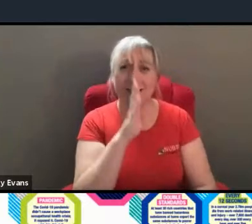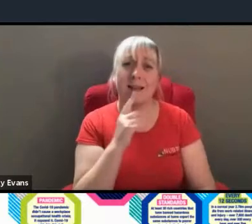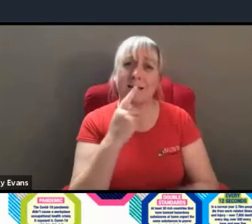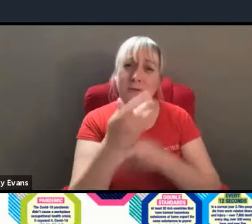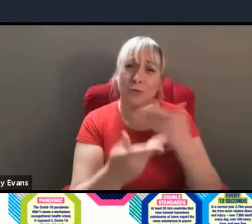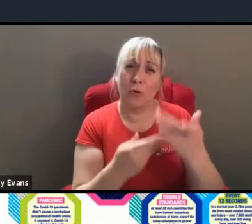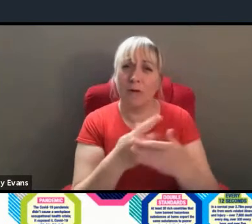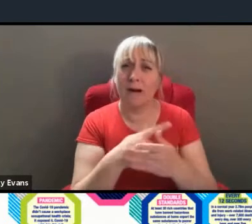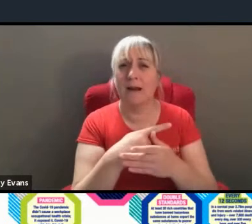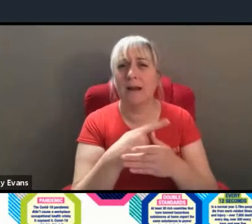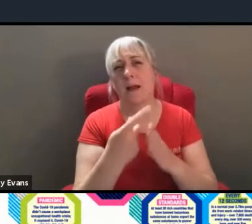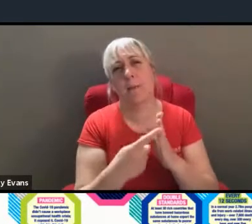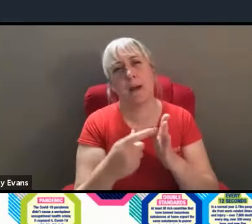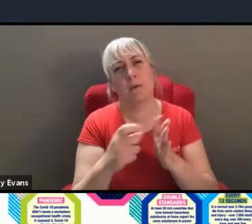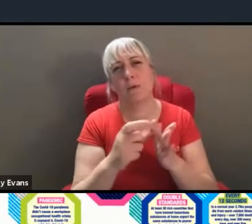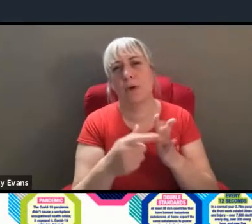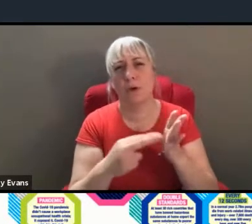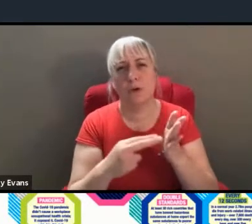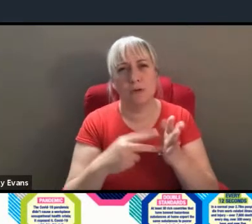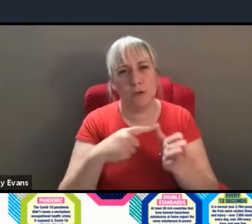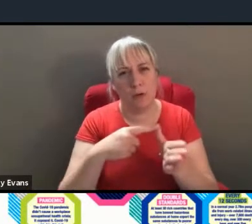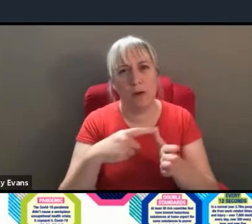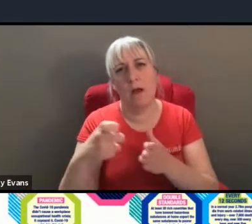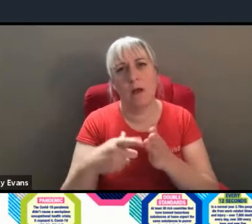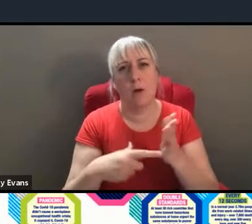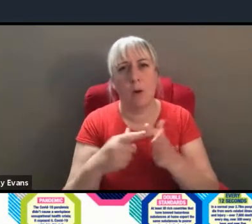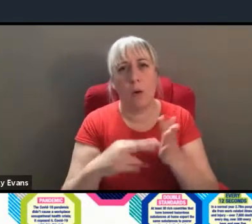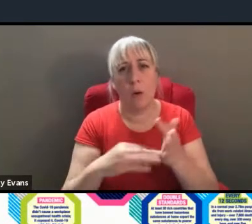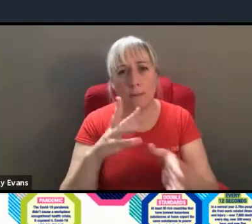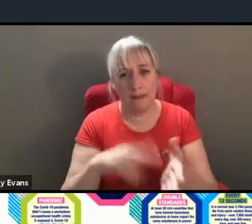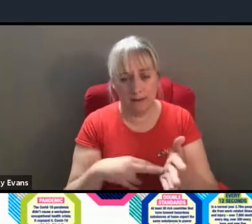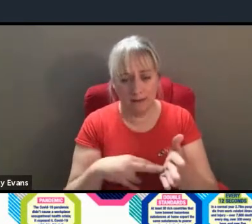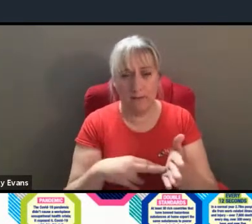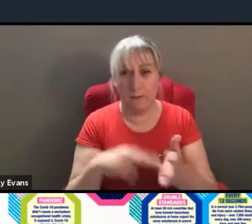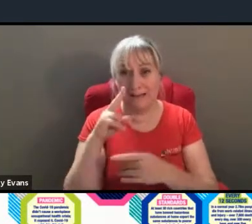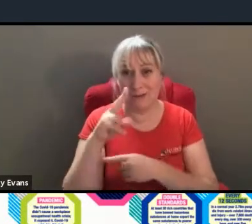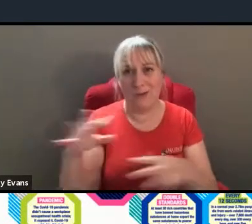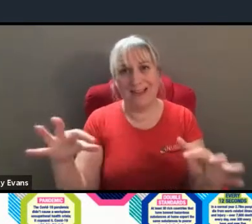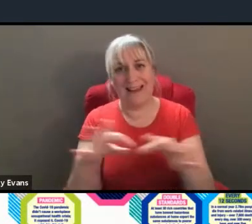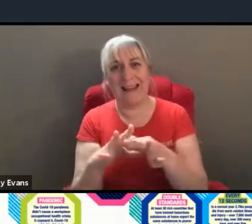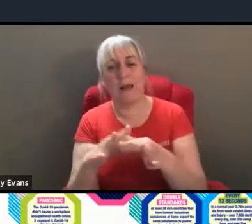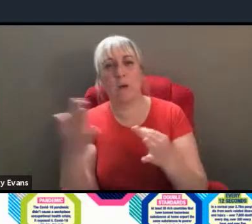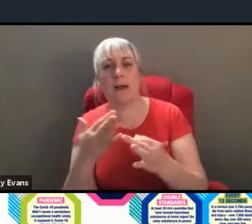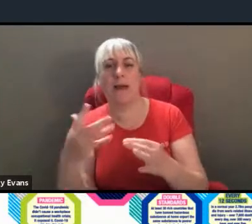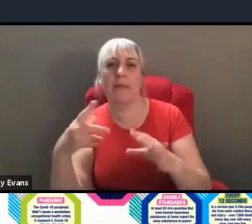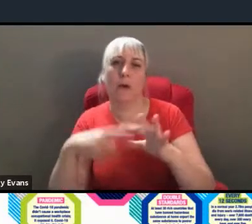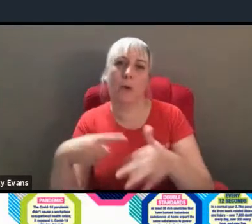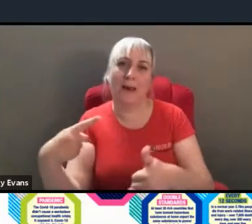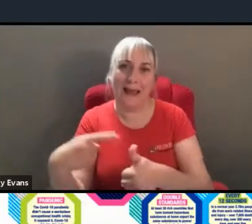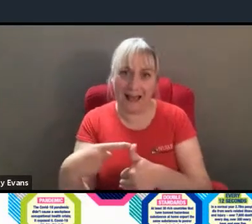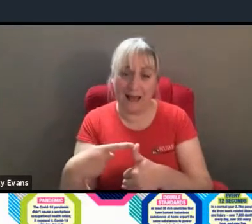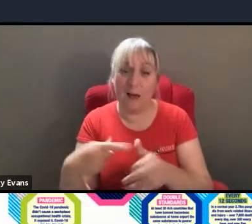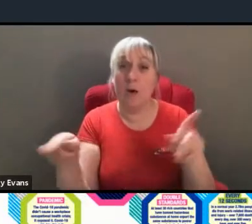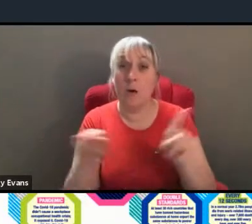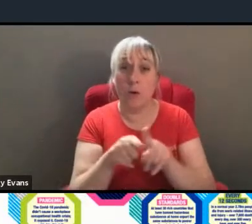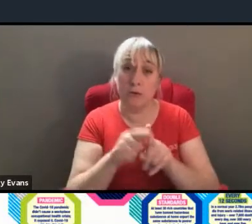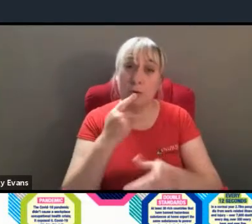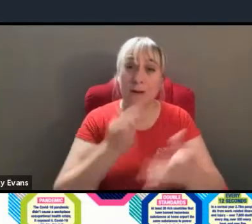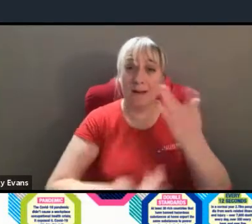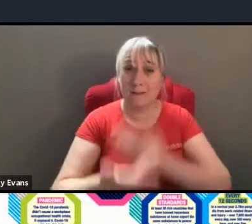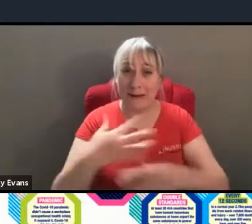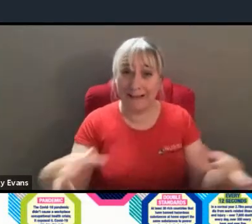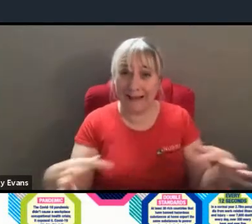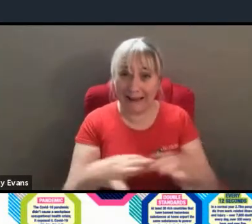I know there's a link in the Q&A about that. And thanks also for drawing attention to the vital importance of health and